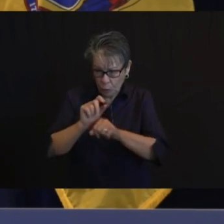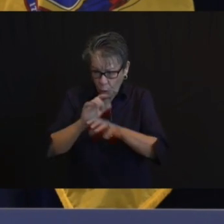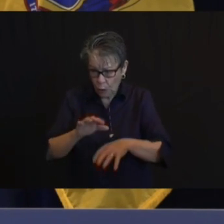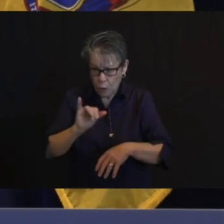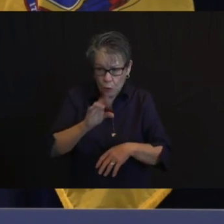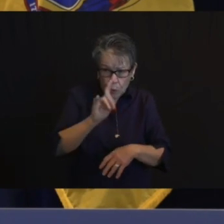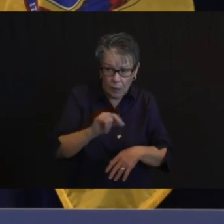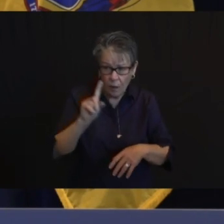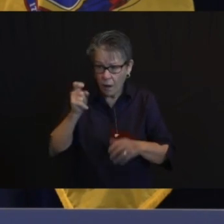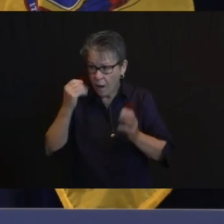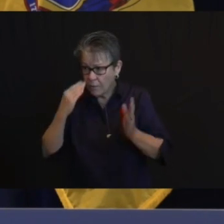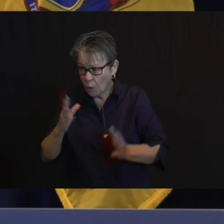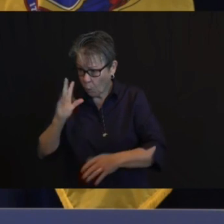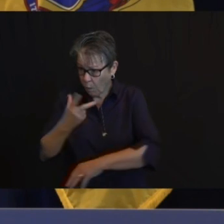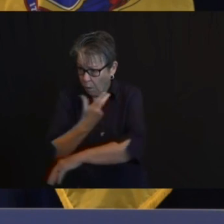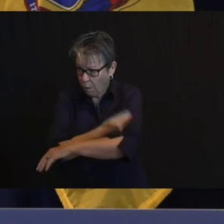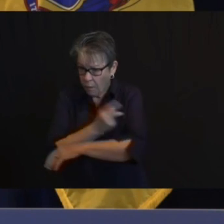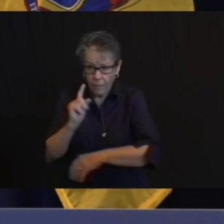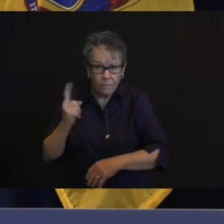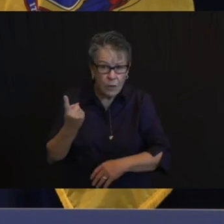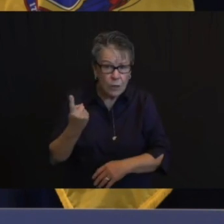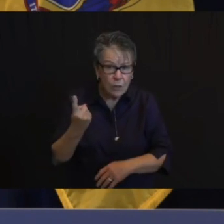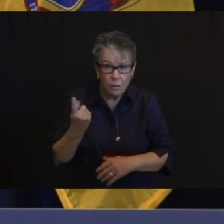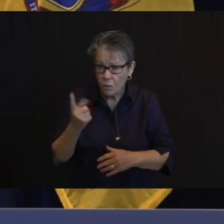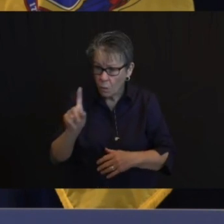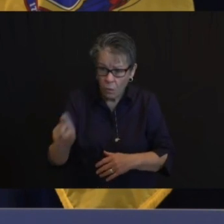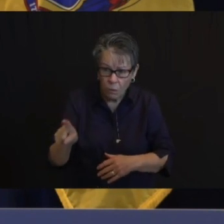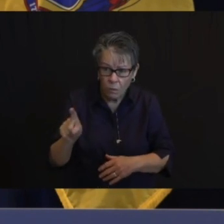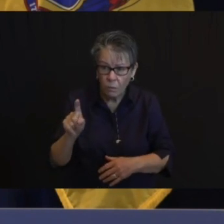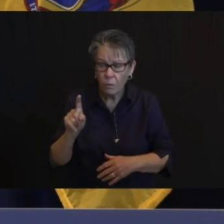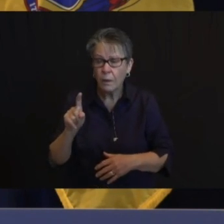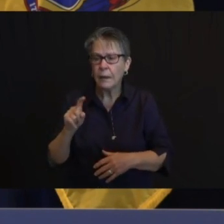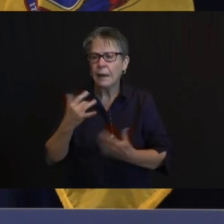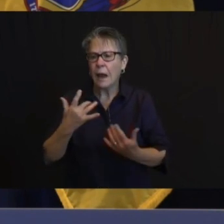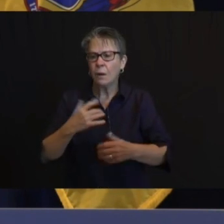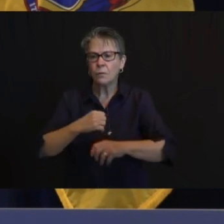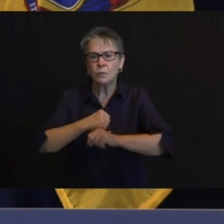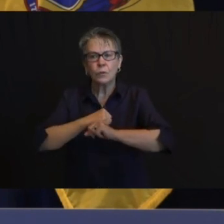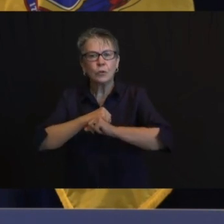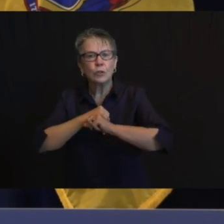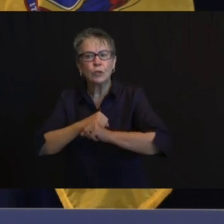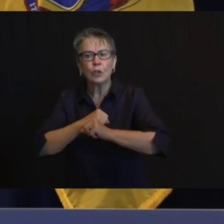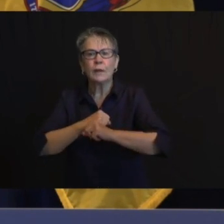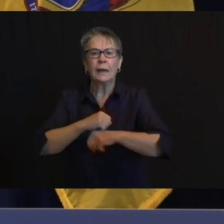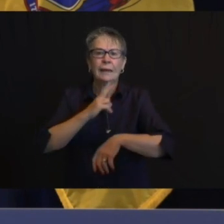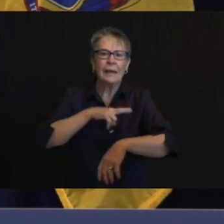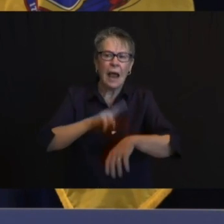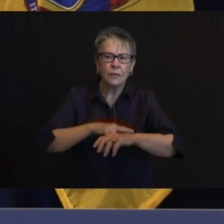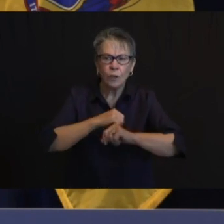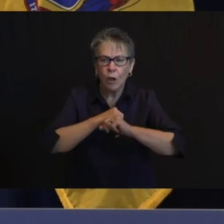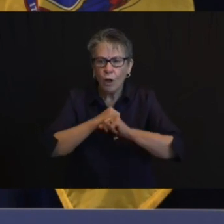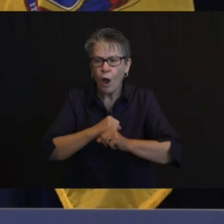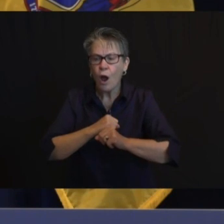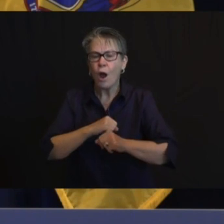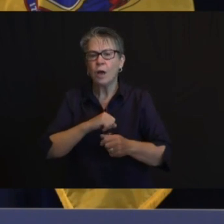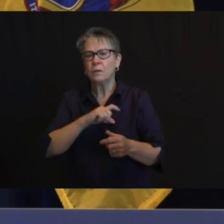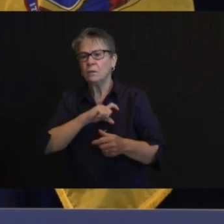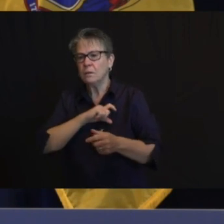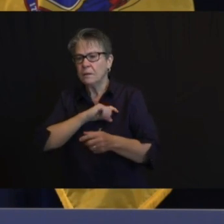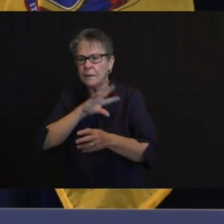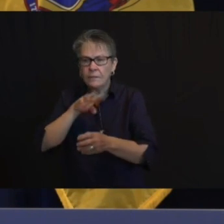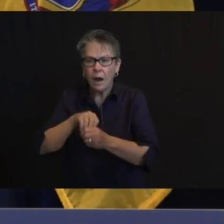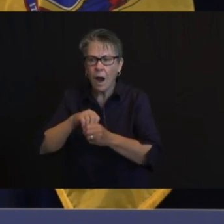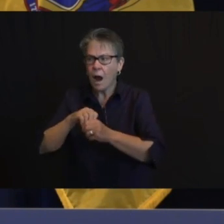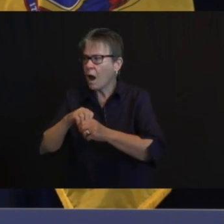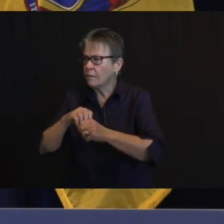any more about the security of distribution and how the National Guard or law enforcement could be involved in that? And Governor, can you